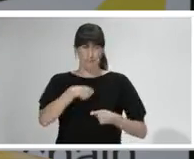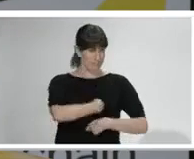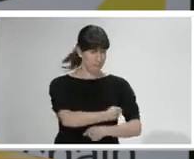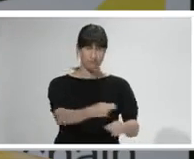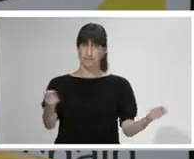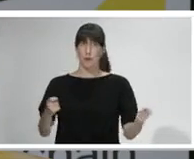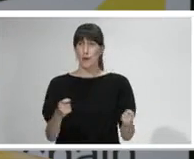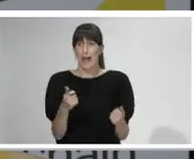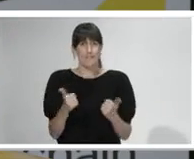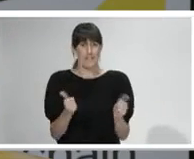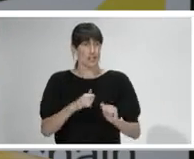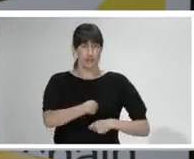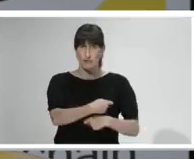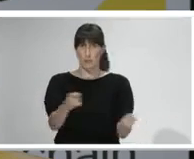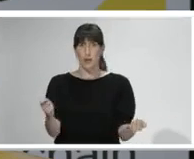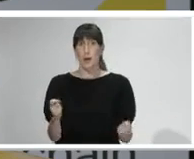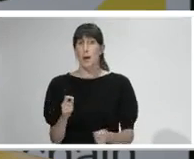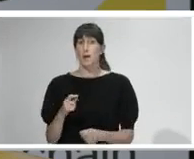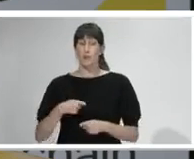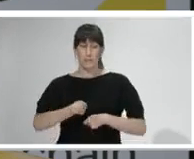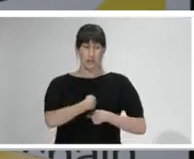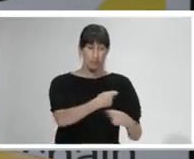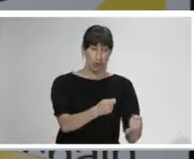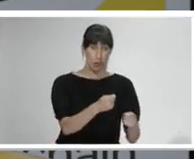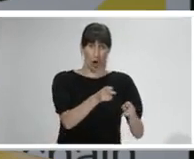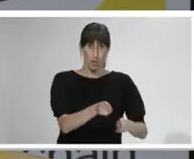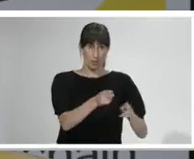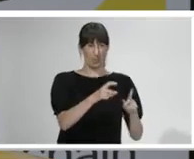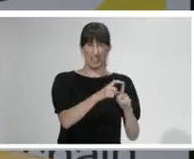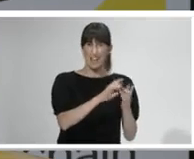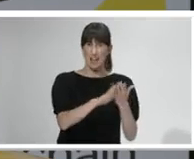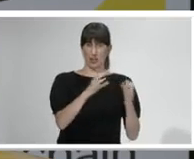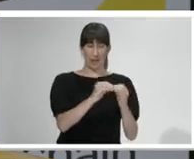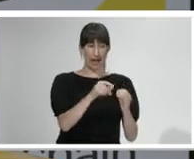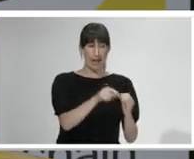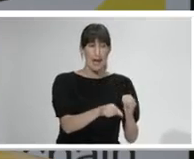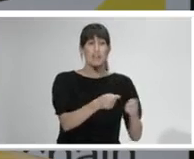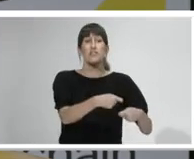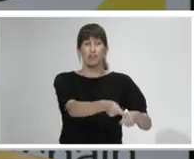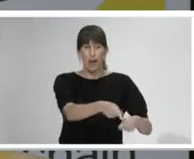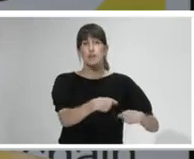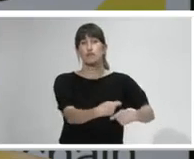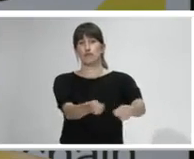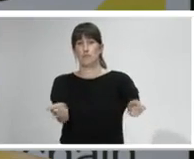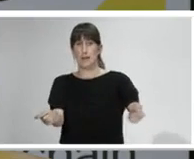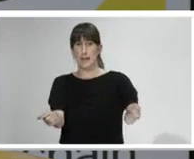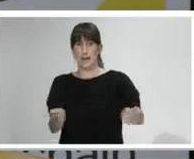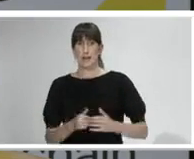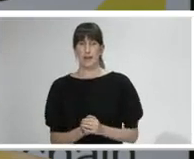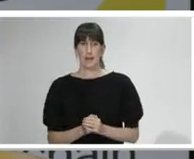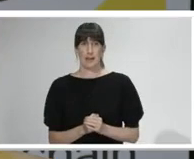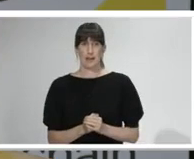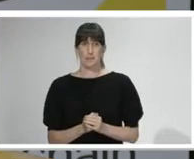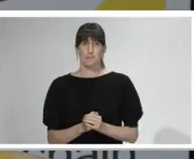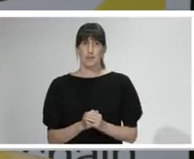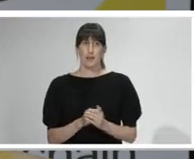DHB will be able to distribute all the PPE that a certain provider thinks they need on that day, but that also